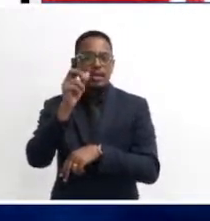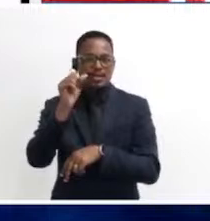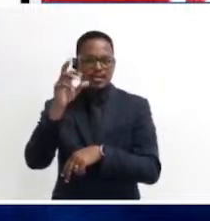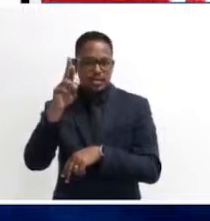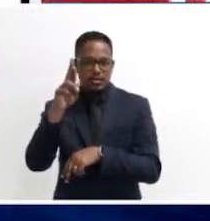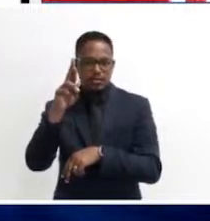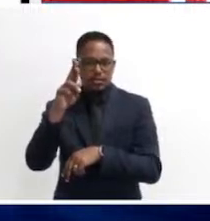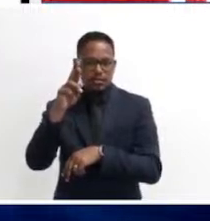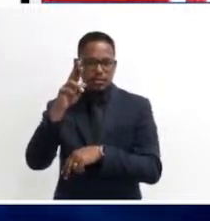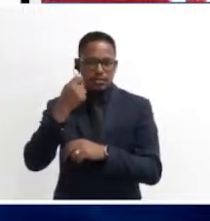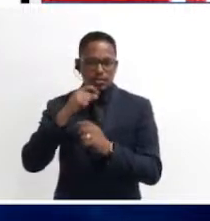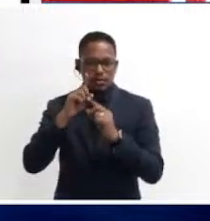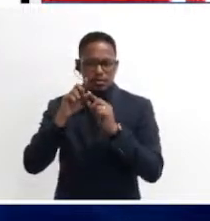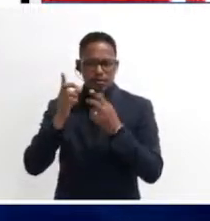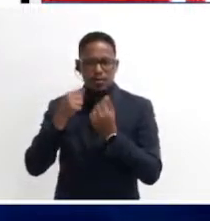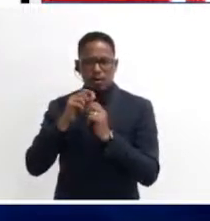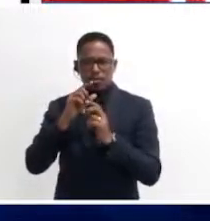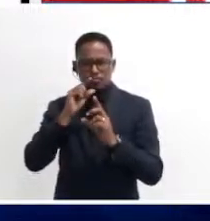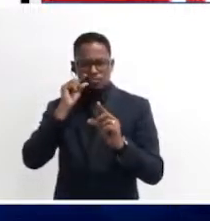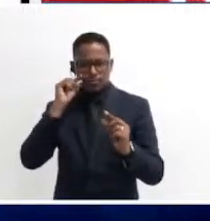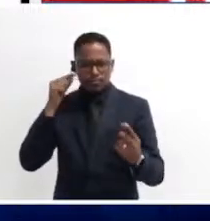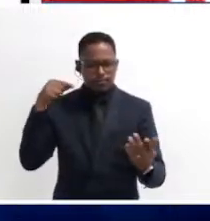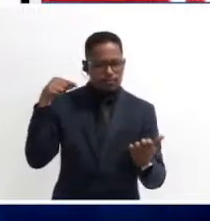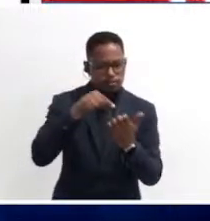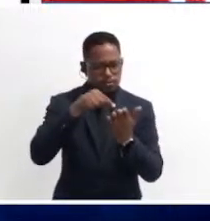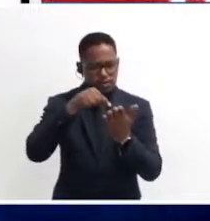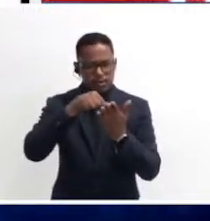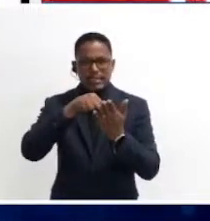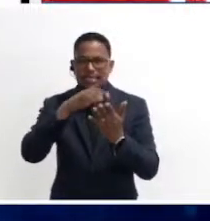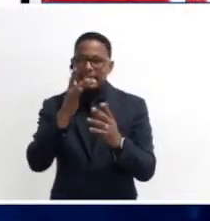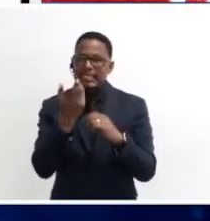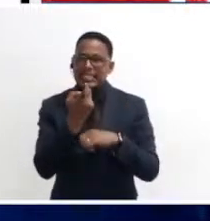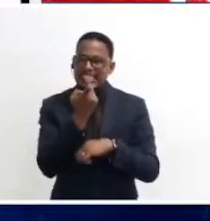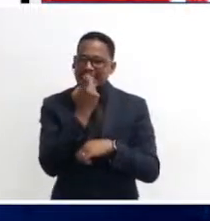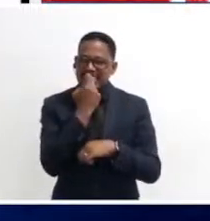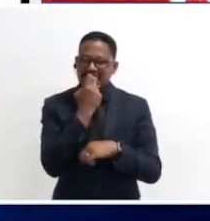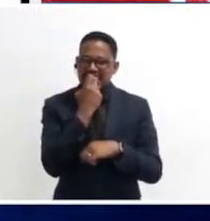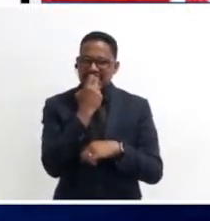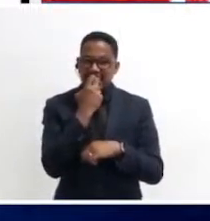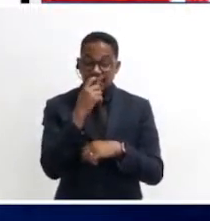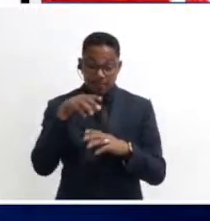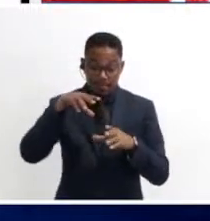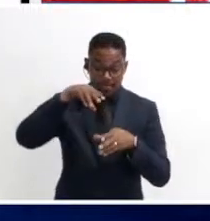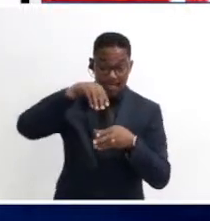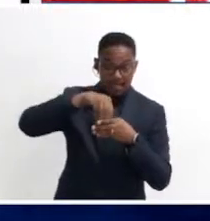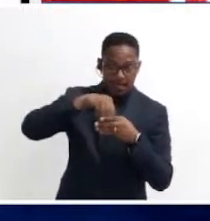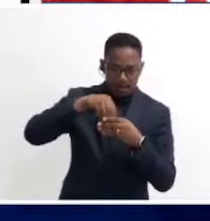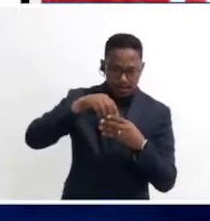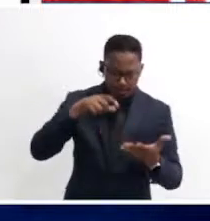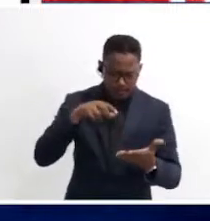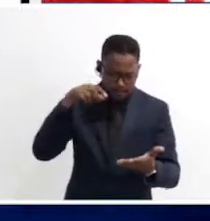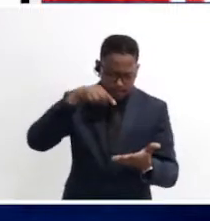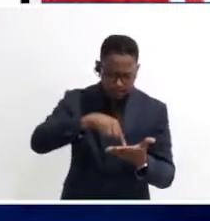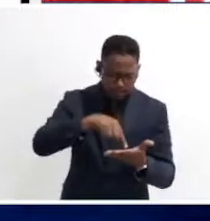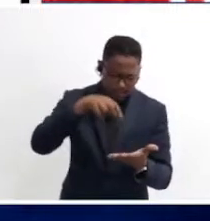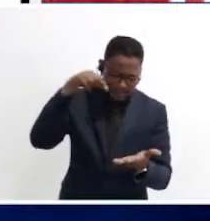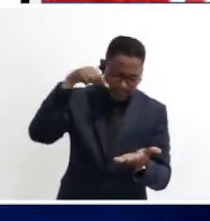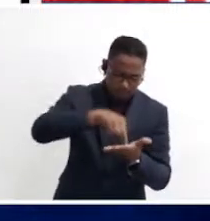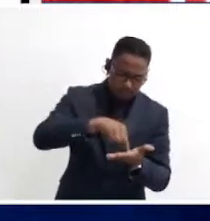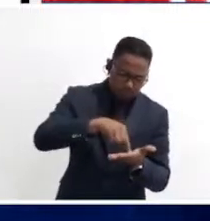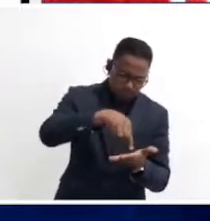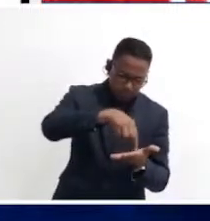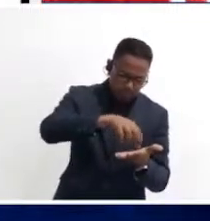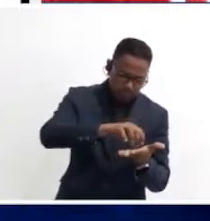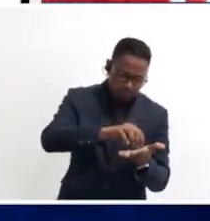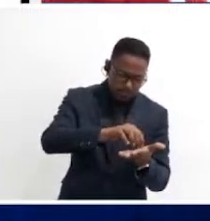on the interior of the crystal structure of the wafer and actually dislodges the crystal structure so that it can be easily broken